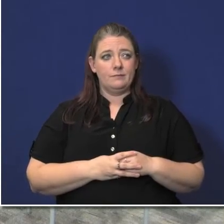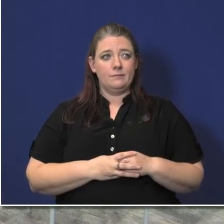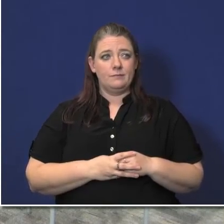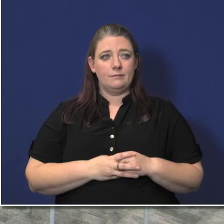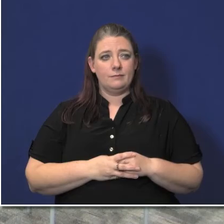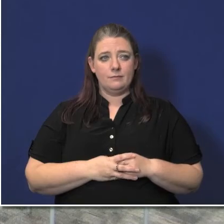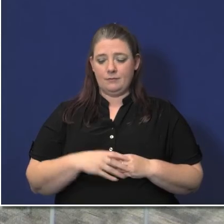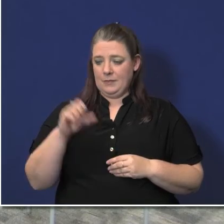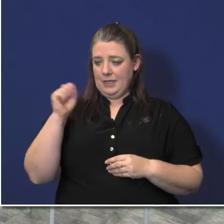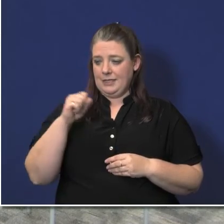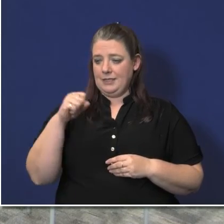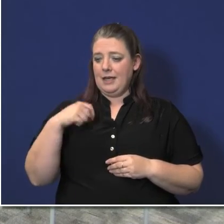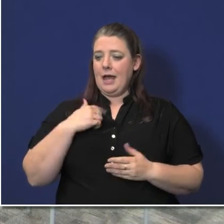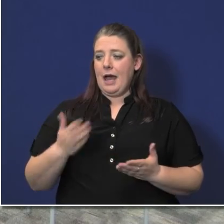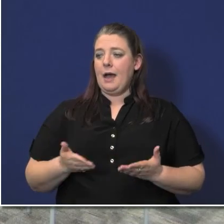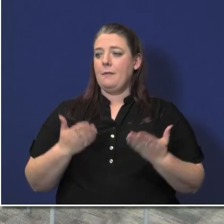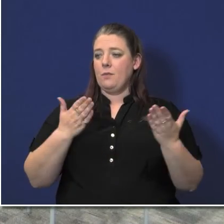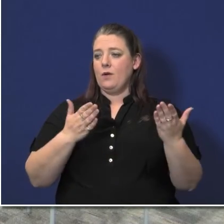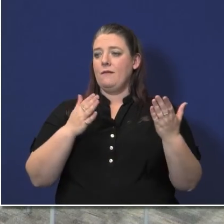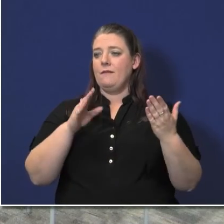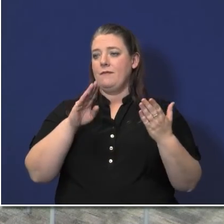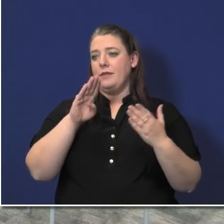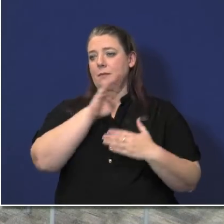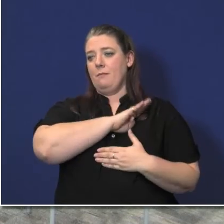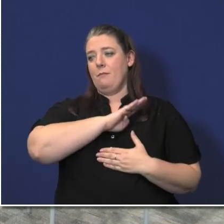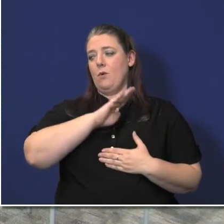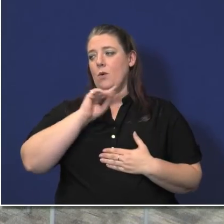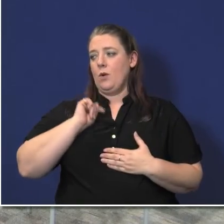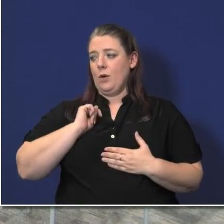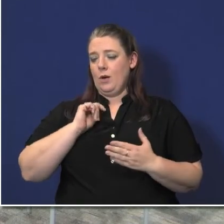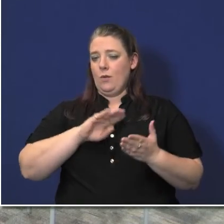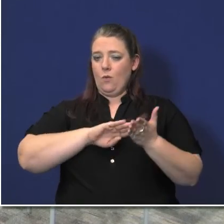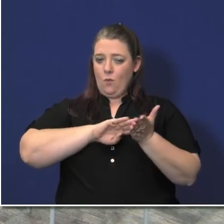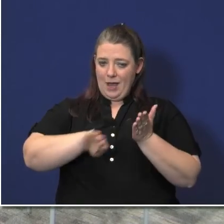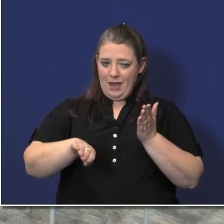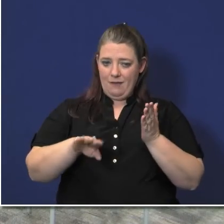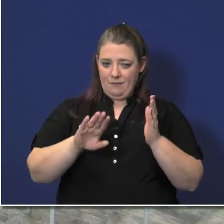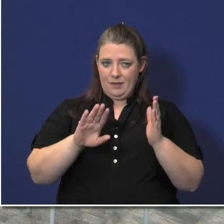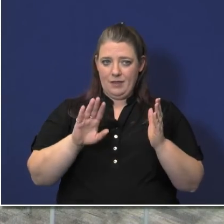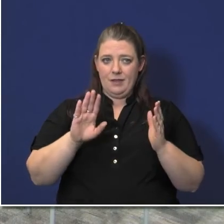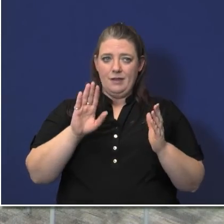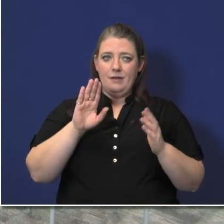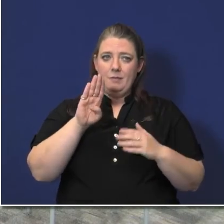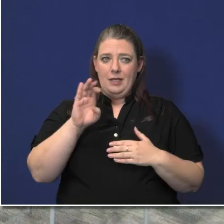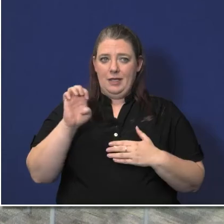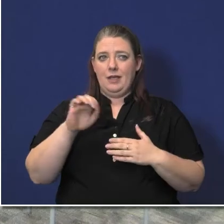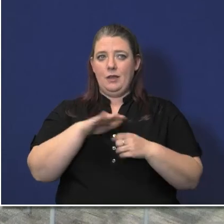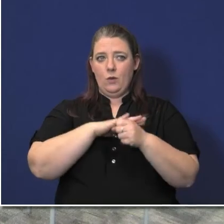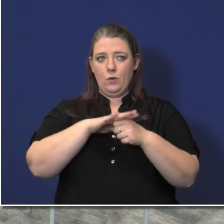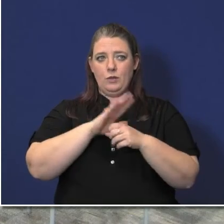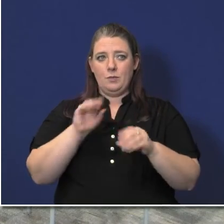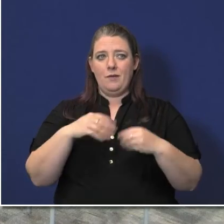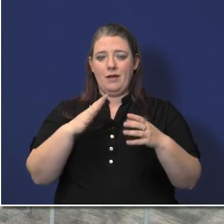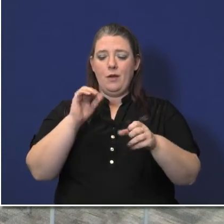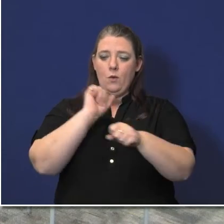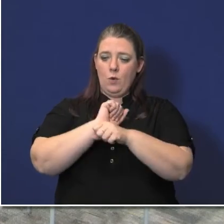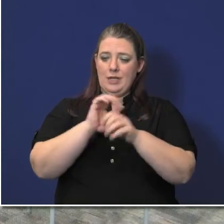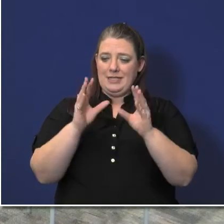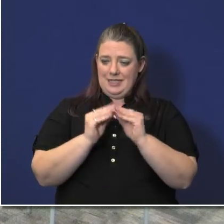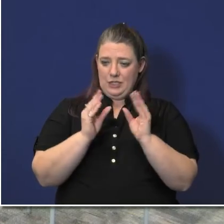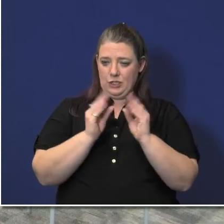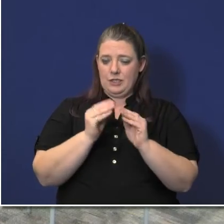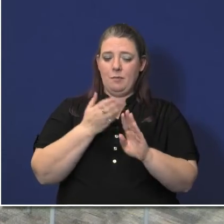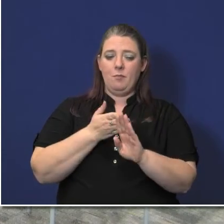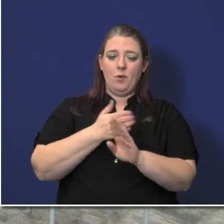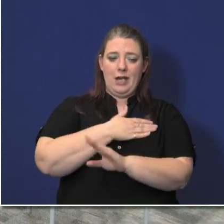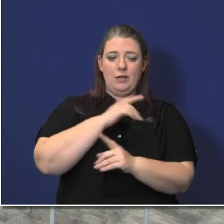Yes, sir. I move that the board waive the provision in the BE local providing for board work sessions prior